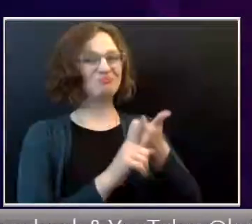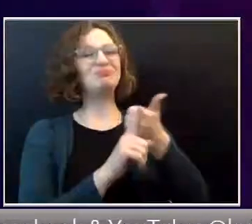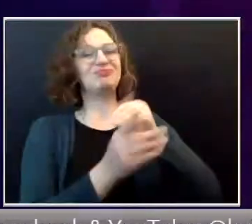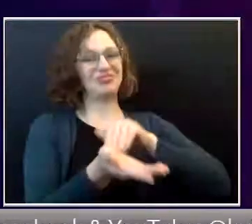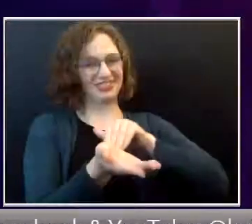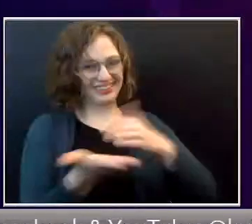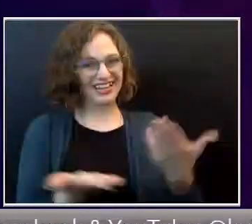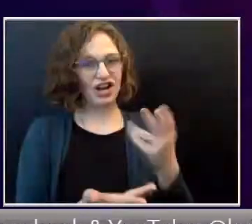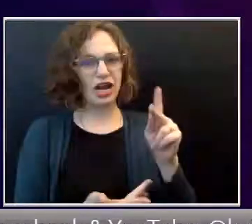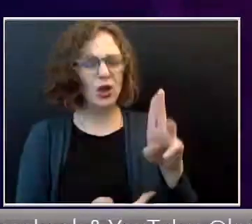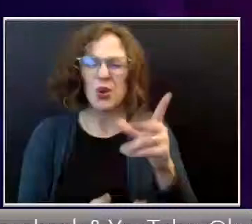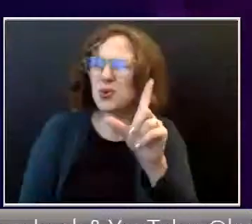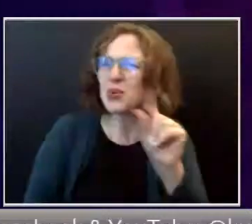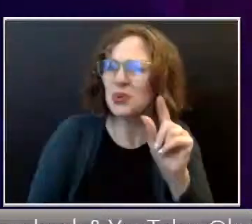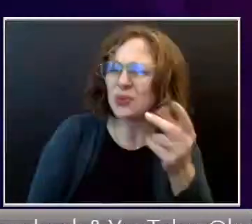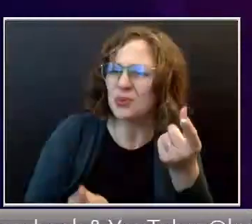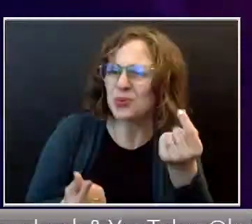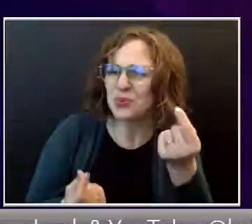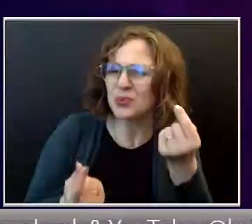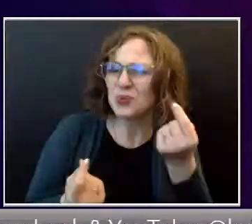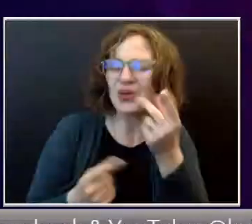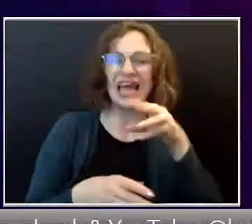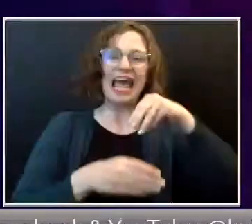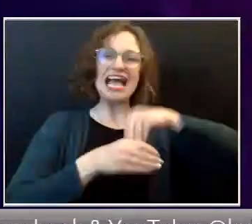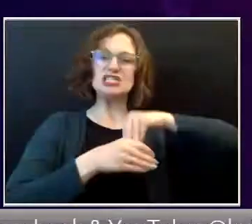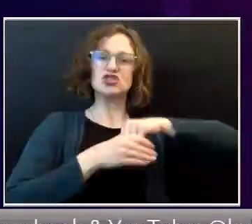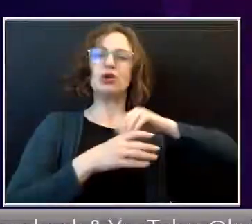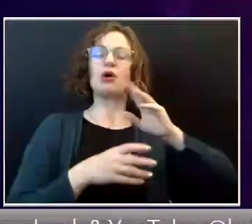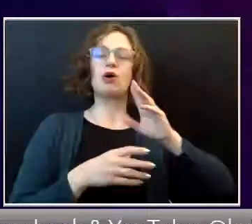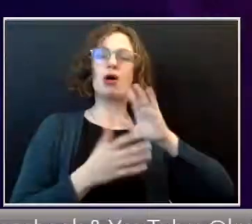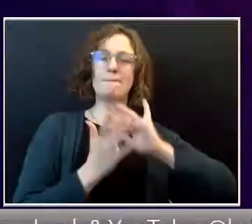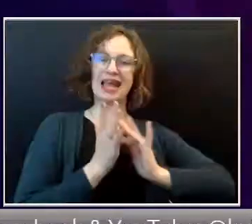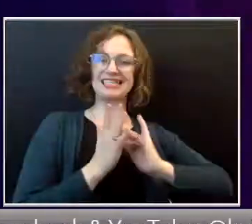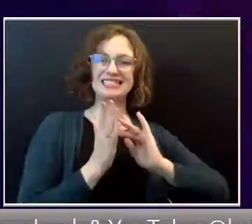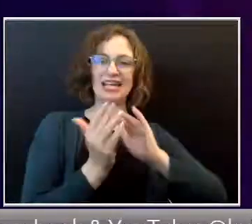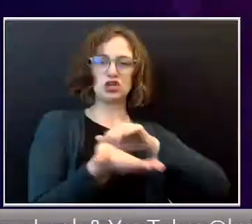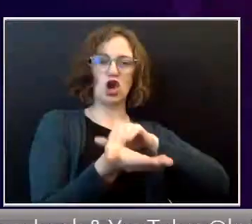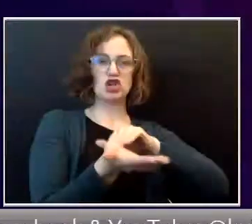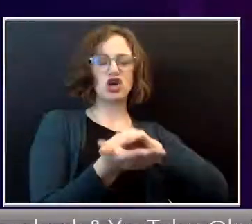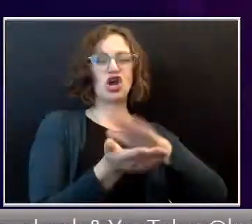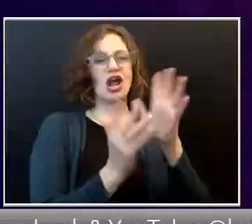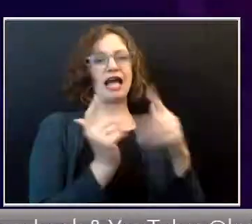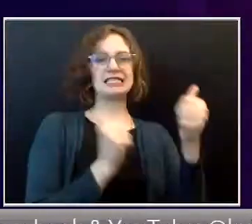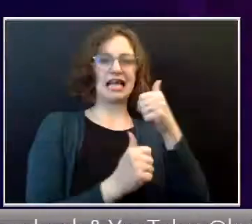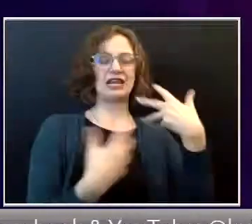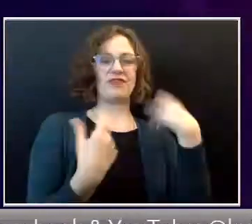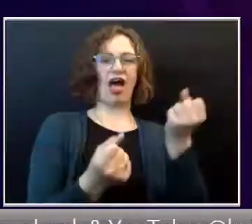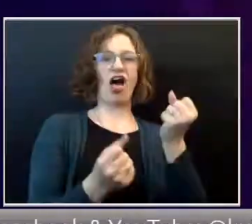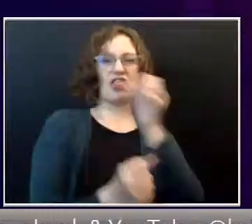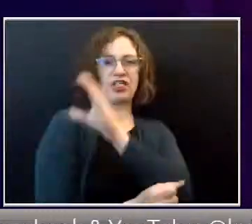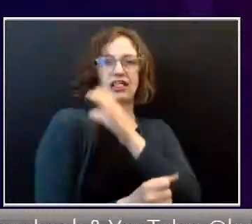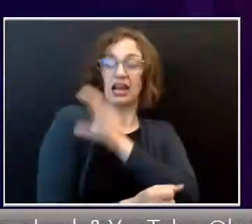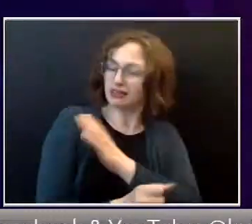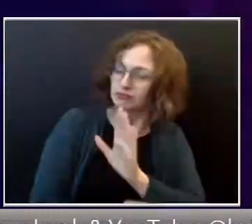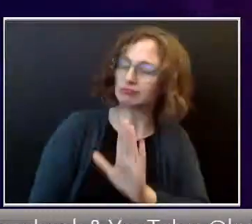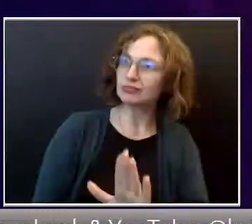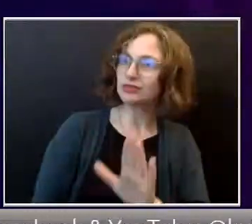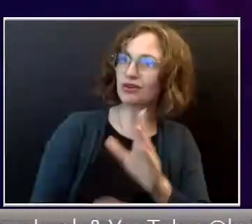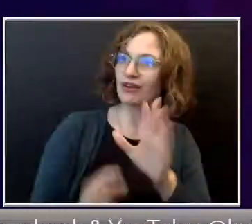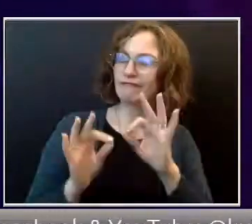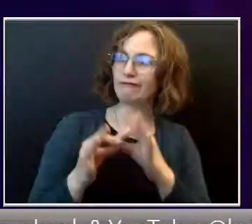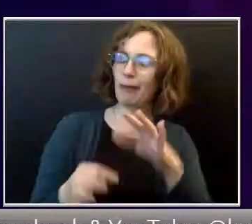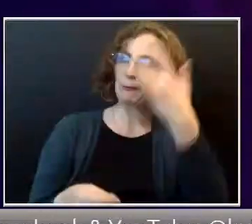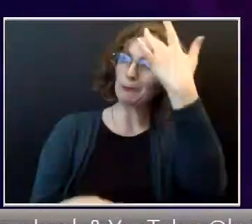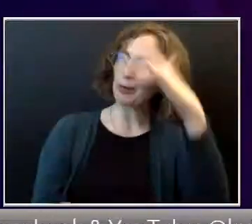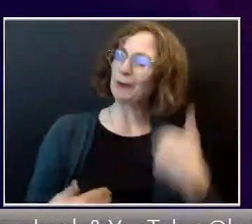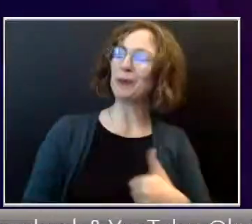She's an internal medicine doctor in the executive health clinic. So you're pretty much a smart family. Did you meet in med school? No, we met at the